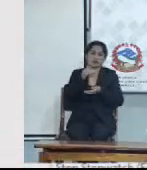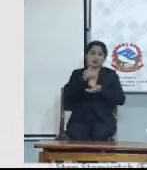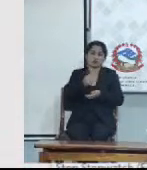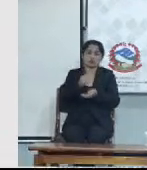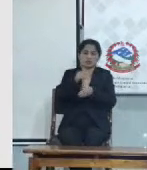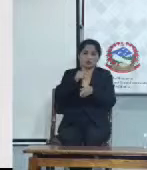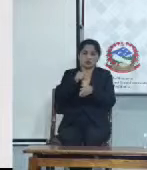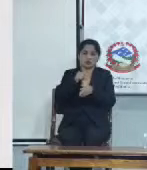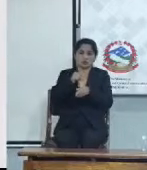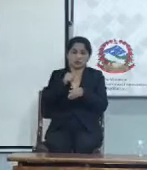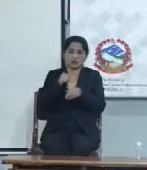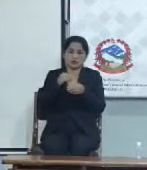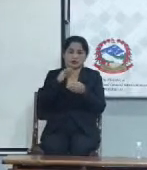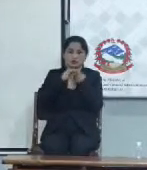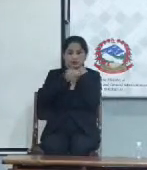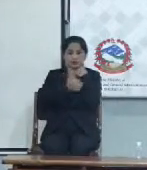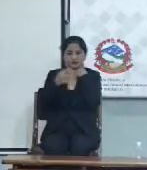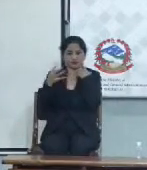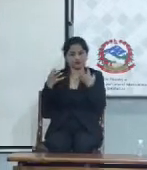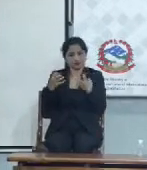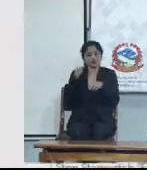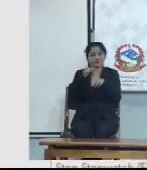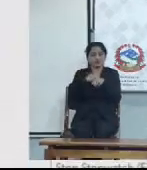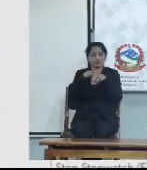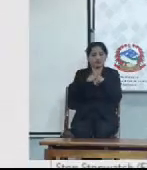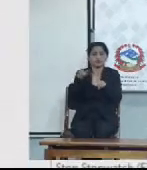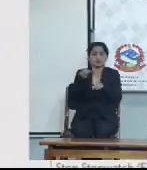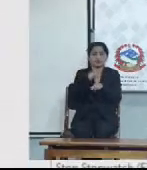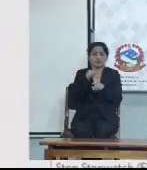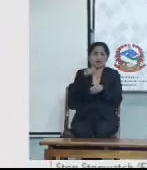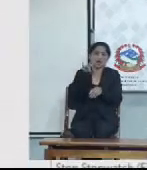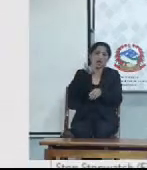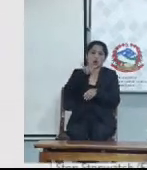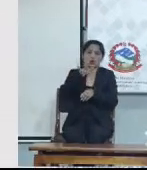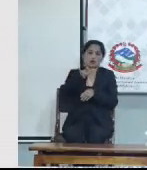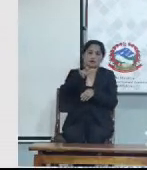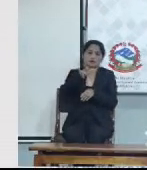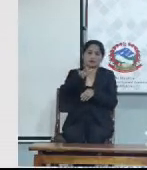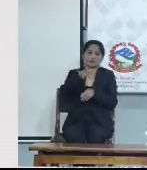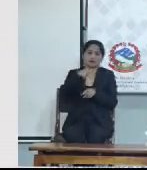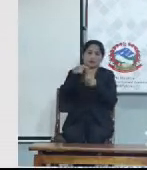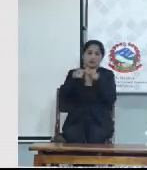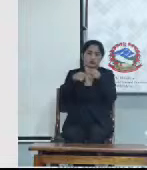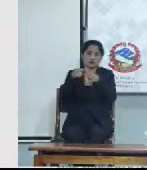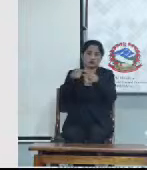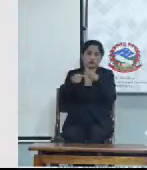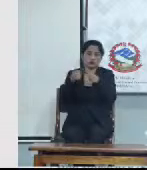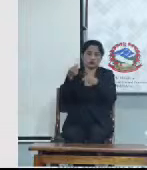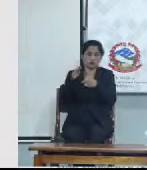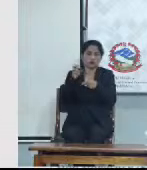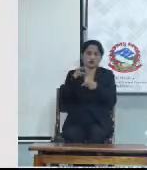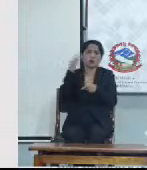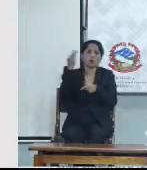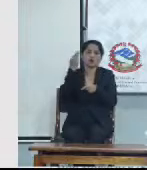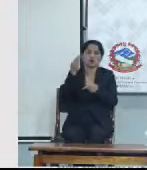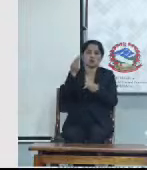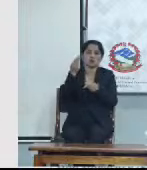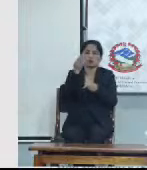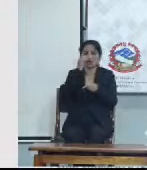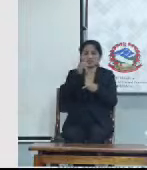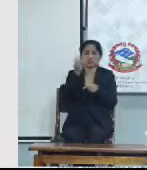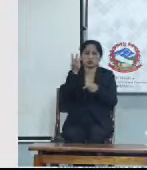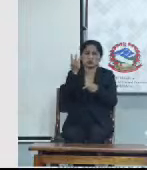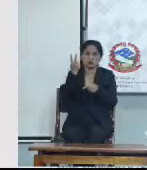There was a flight connection, but due to the weather condition, the flight was interrupted. So we are not able